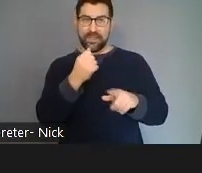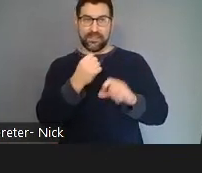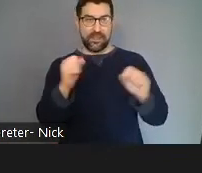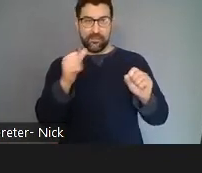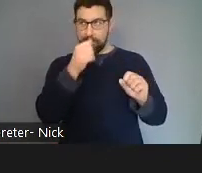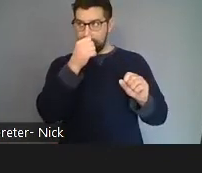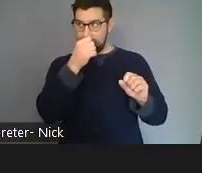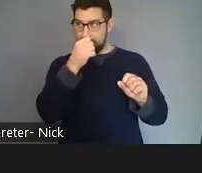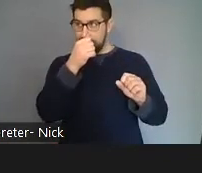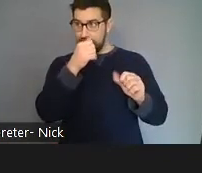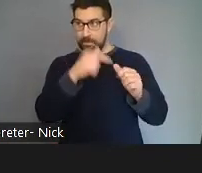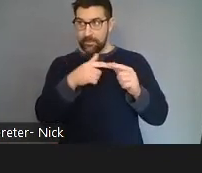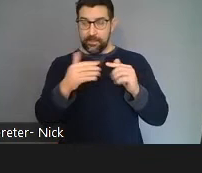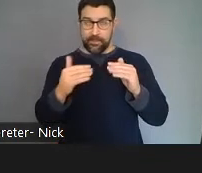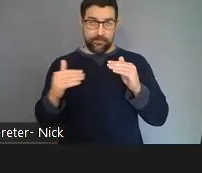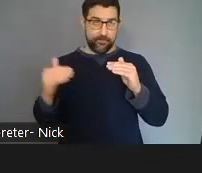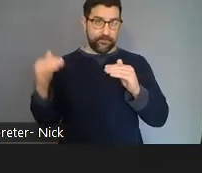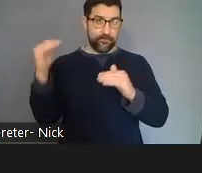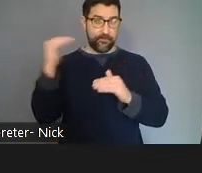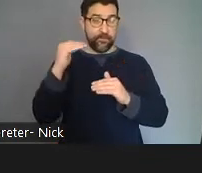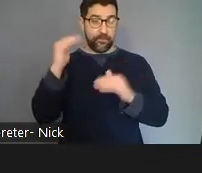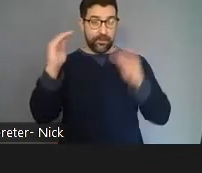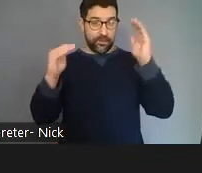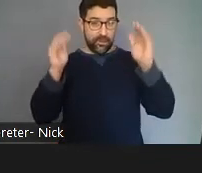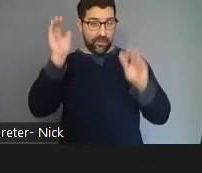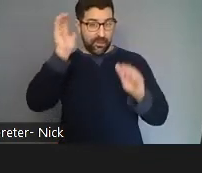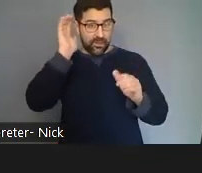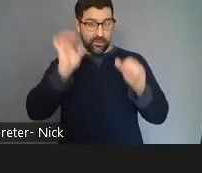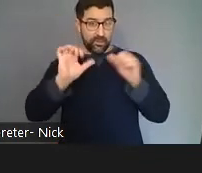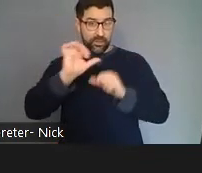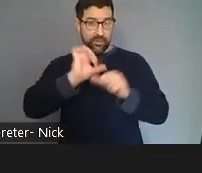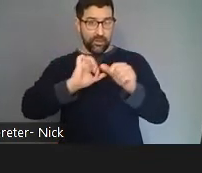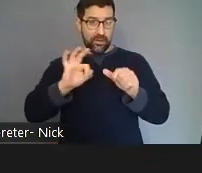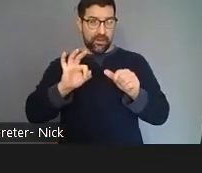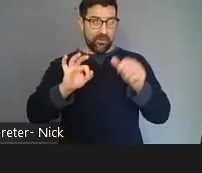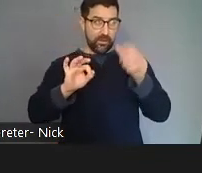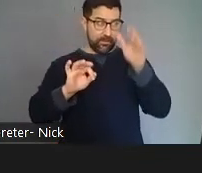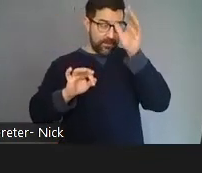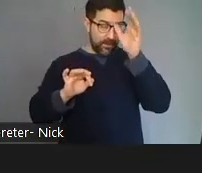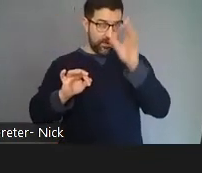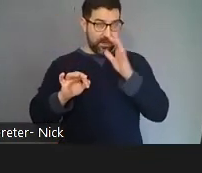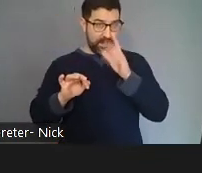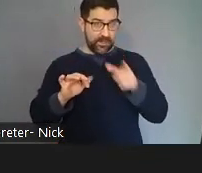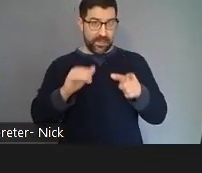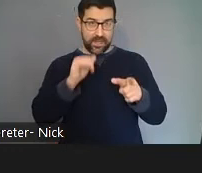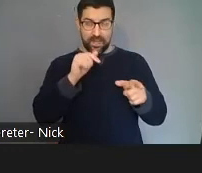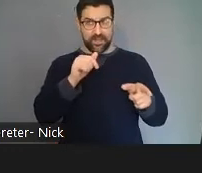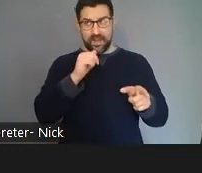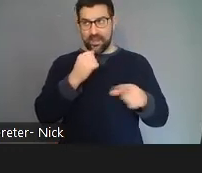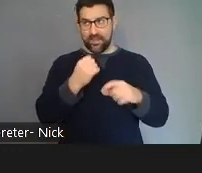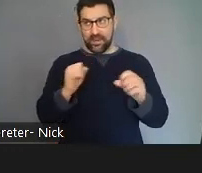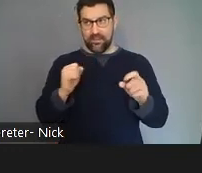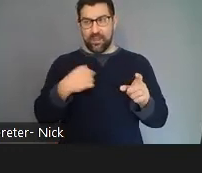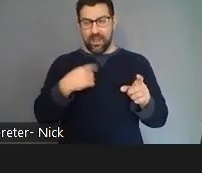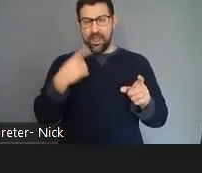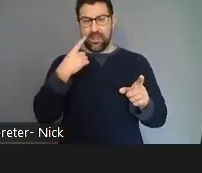it a further step, because adults listen to each other, if like a parent or whatnot was like this is not safe, then I think that that